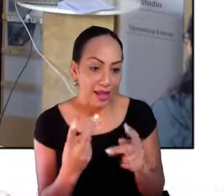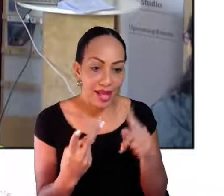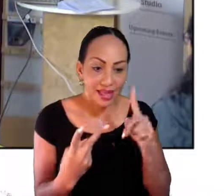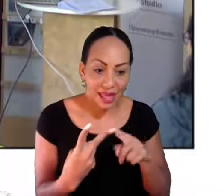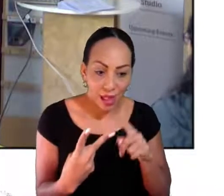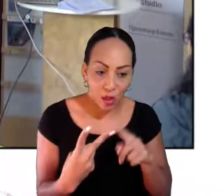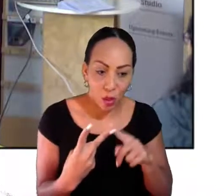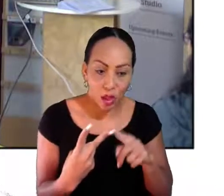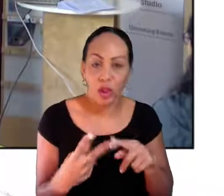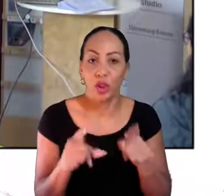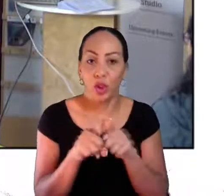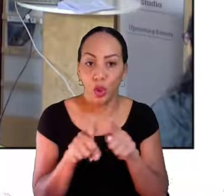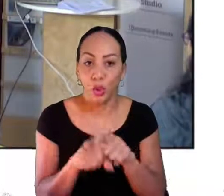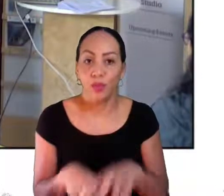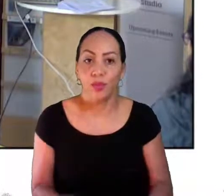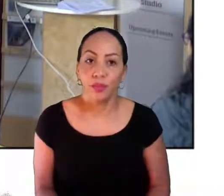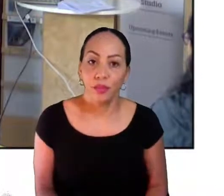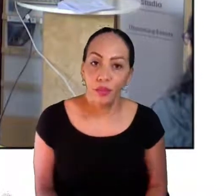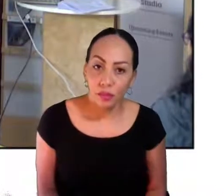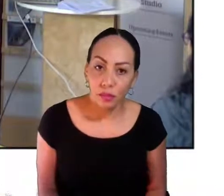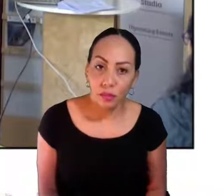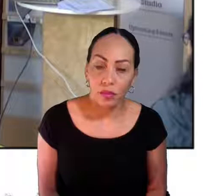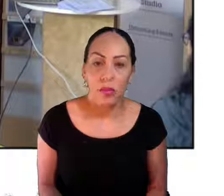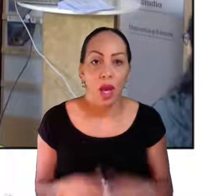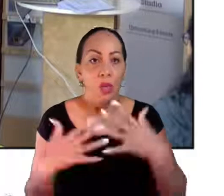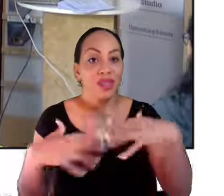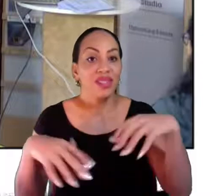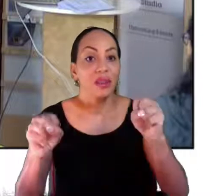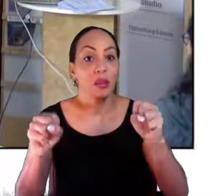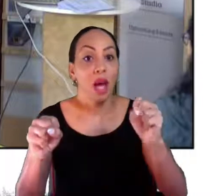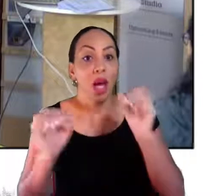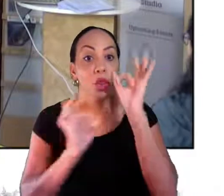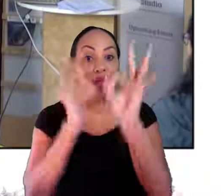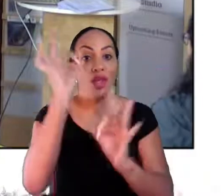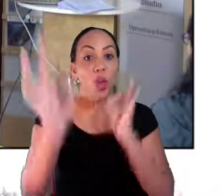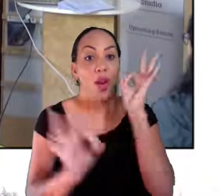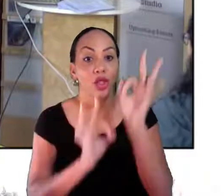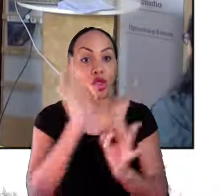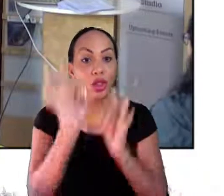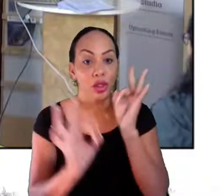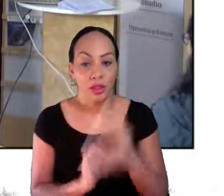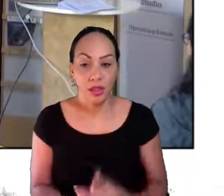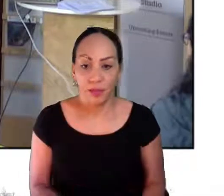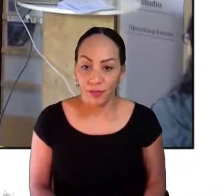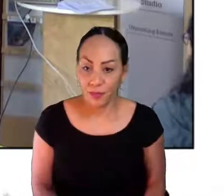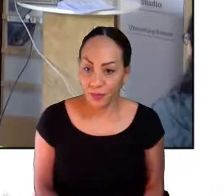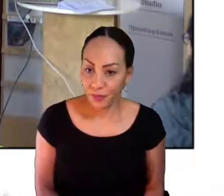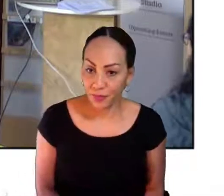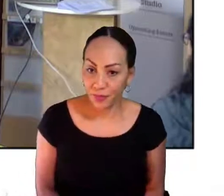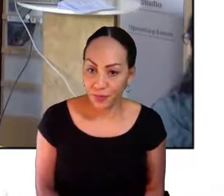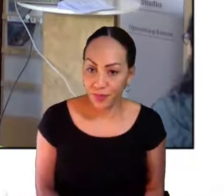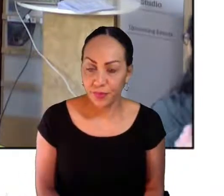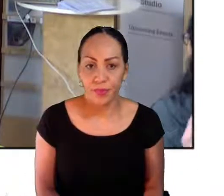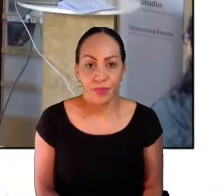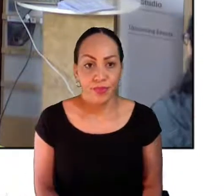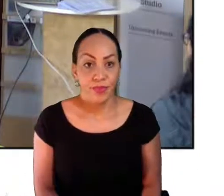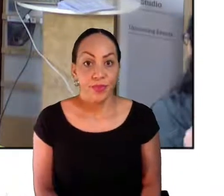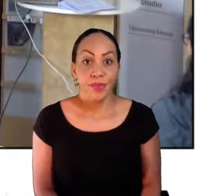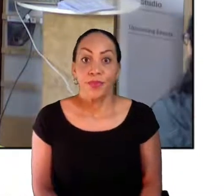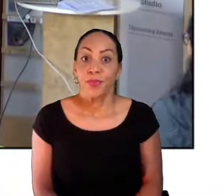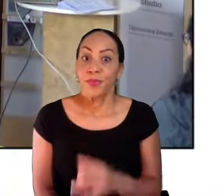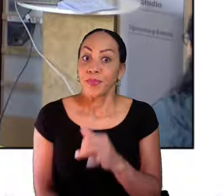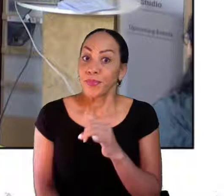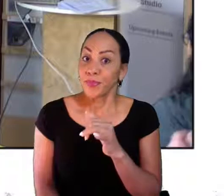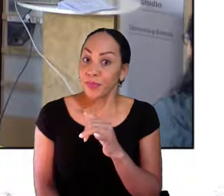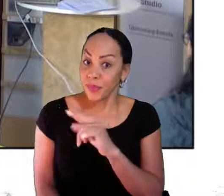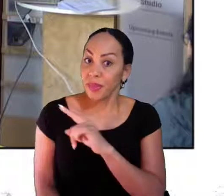And so I'm going to kick off with some questions, and then we'll take yours. So if anything comes up for you, if you want to hold it, and then we'll take some